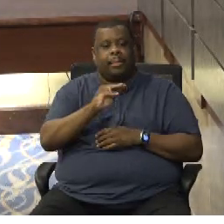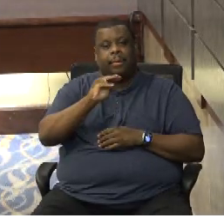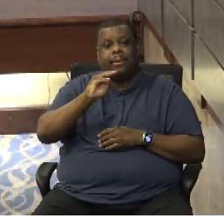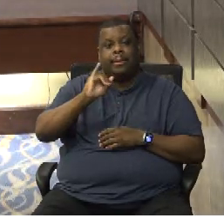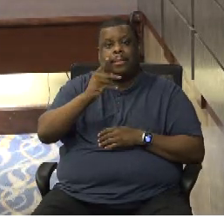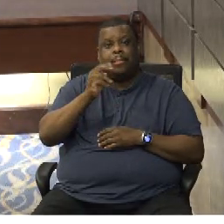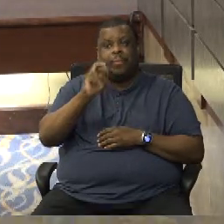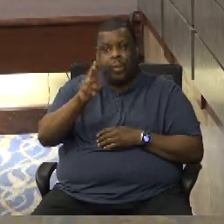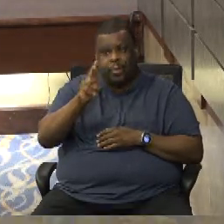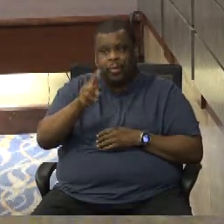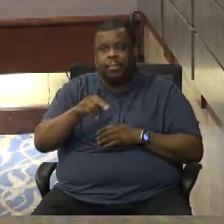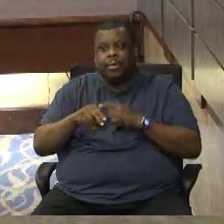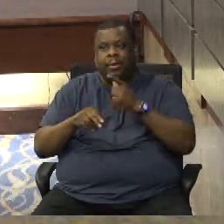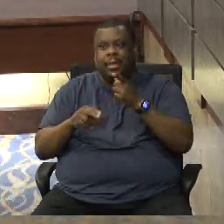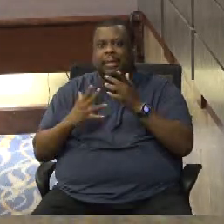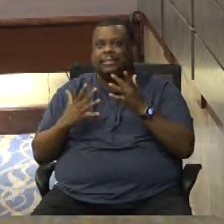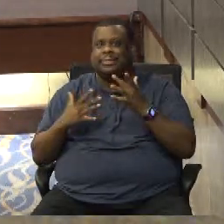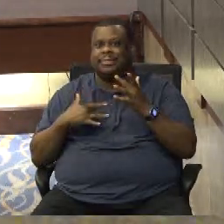to speak before him. Oh or my